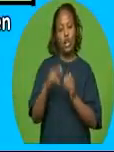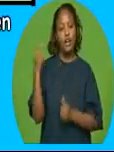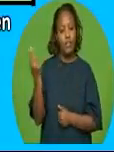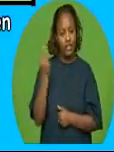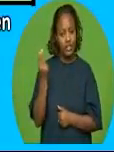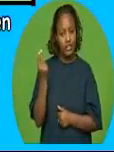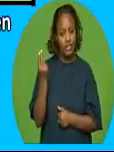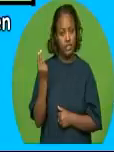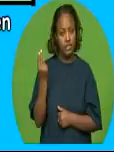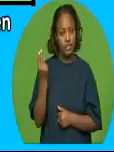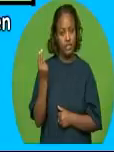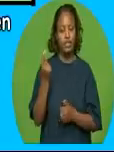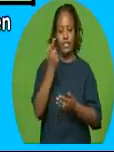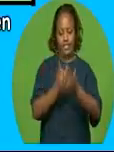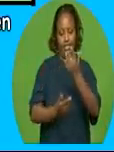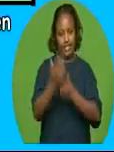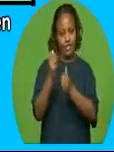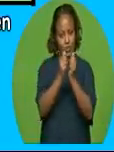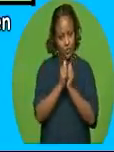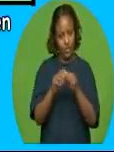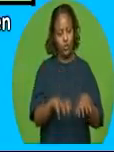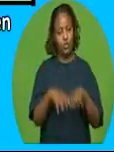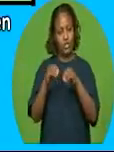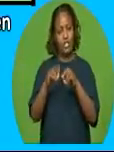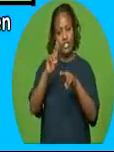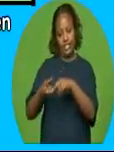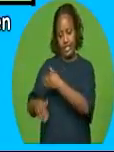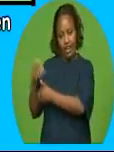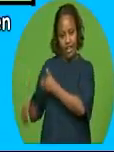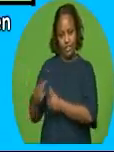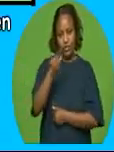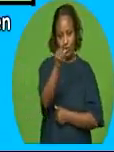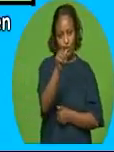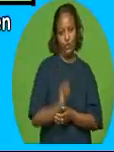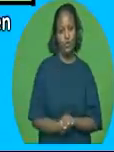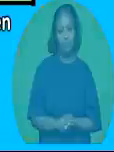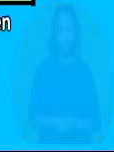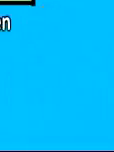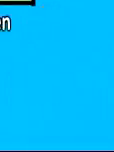cost advantage? Discuss with the student sitting next to you.